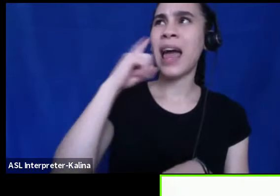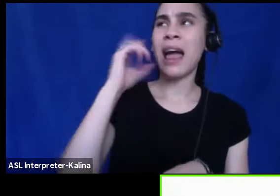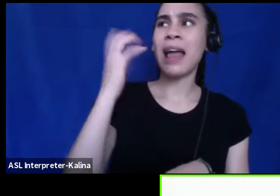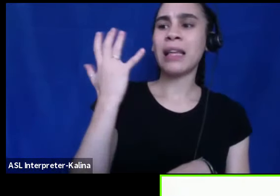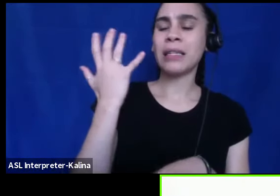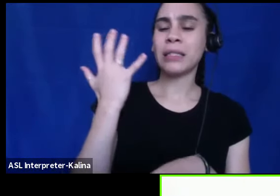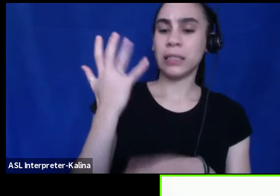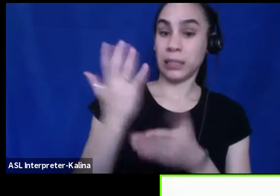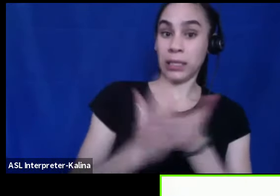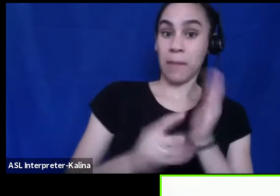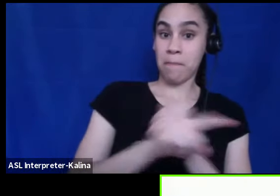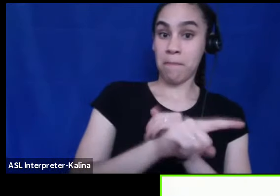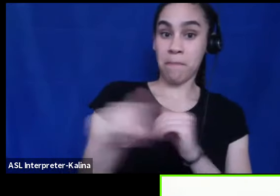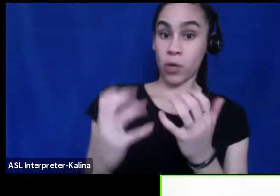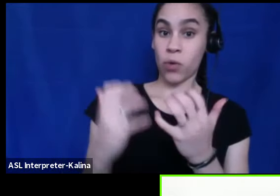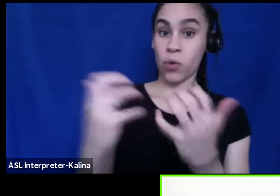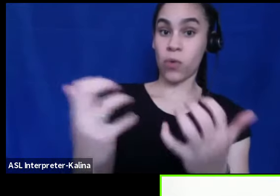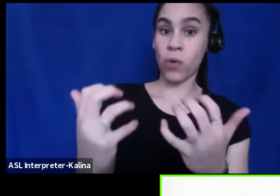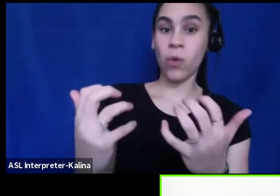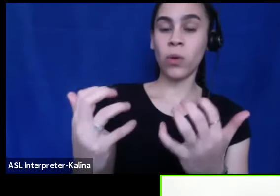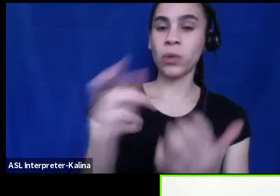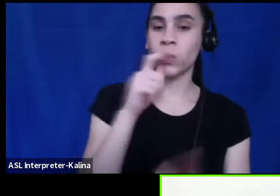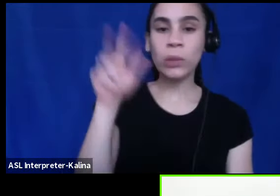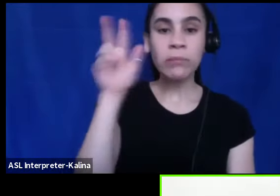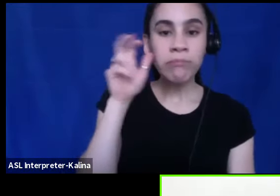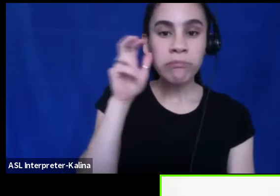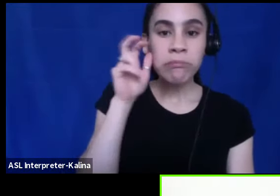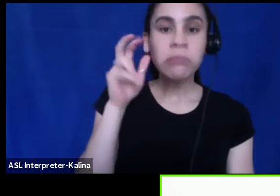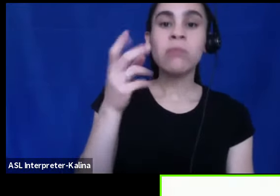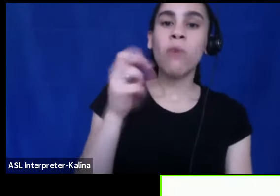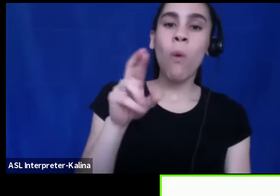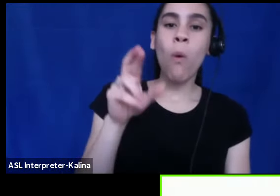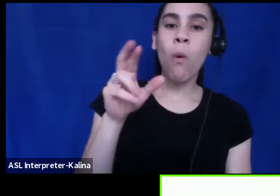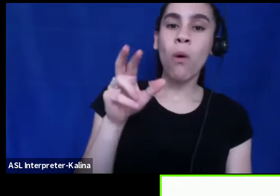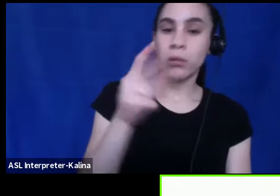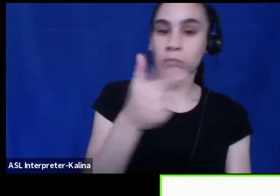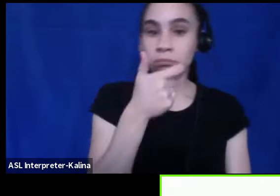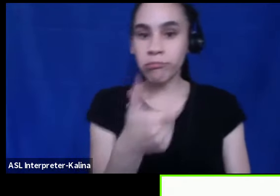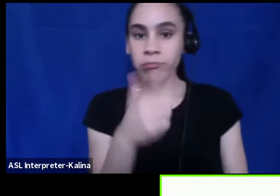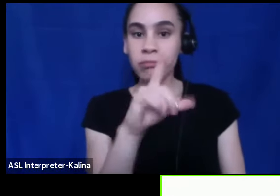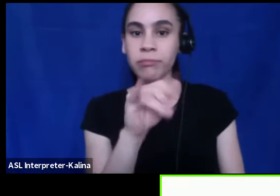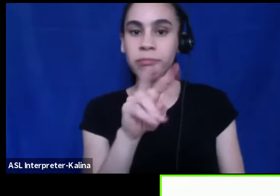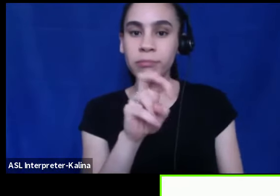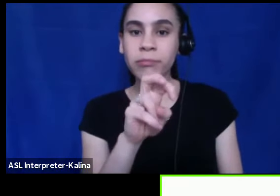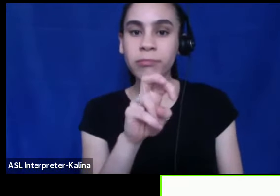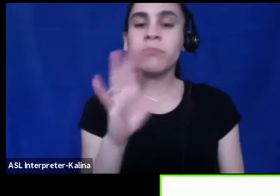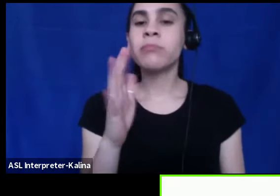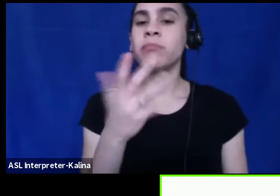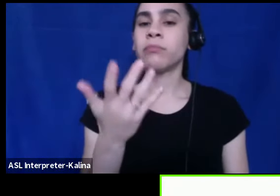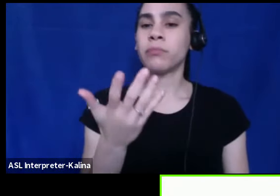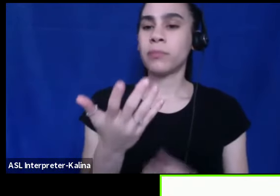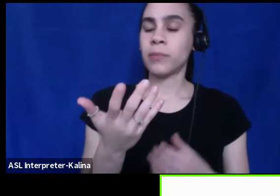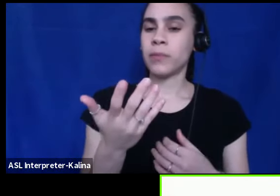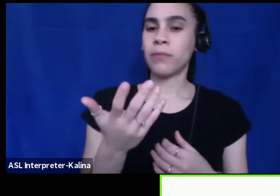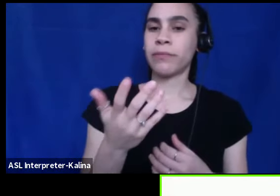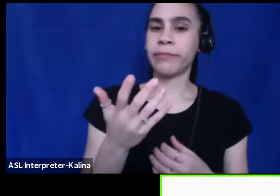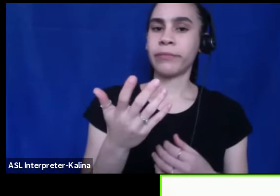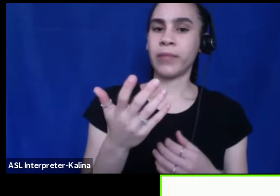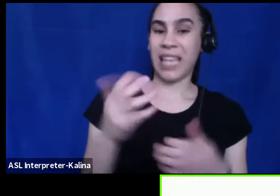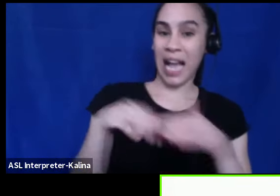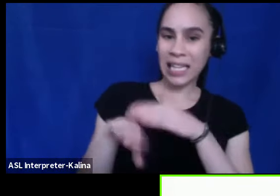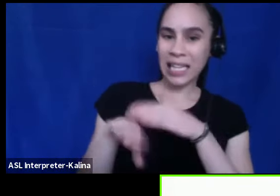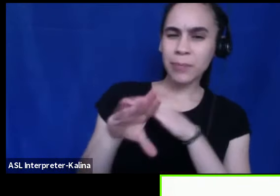people in the audience listening to the podcast or listening live today, just even talking about what accessibility is